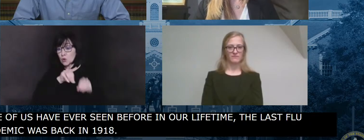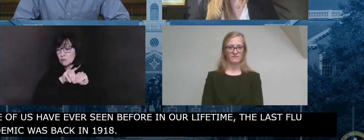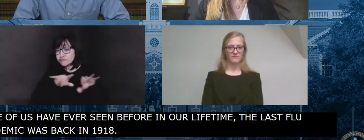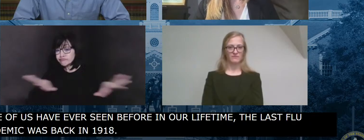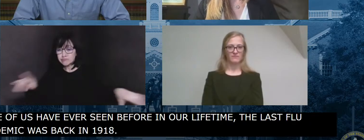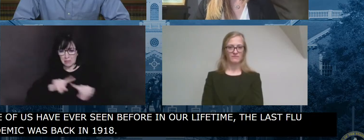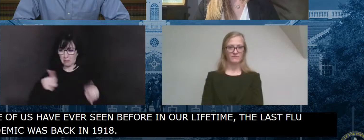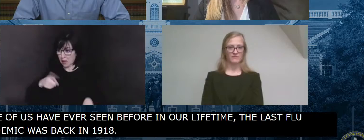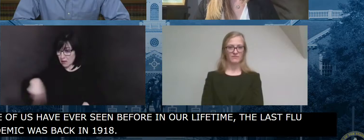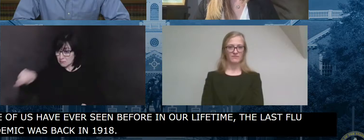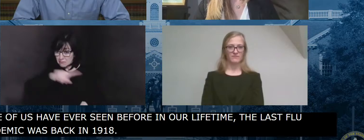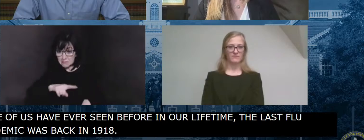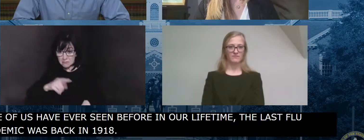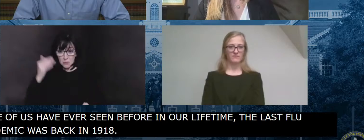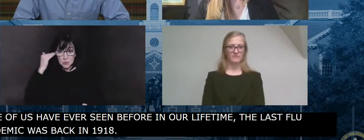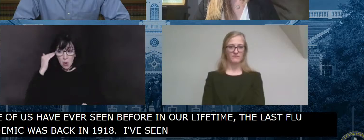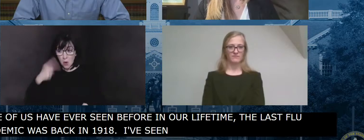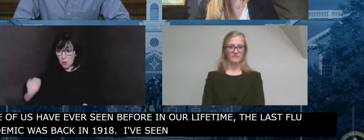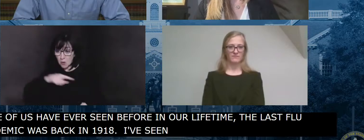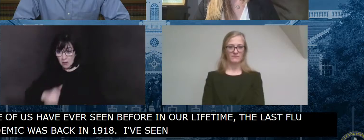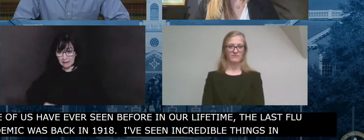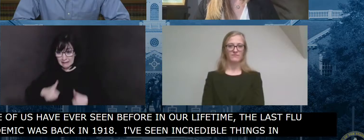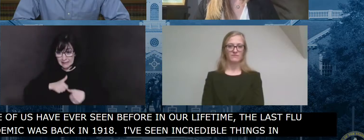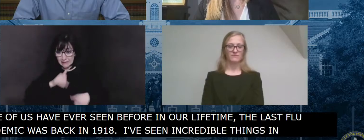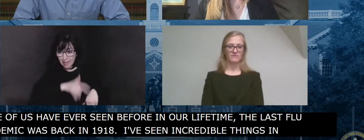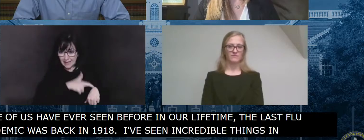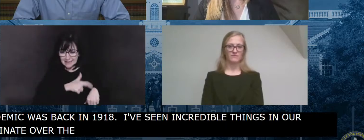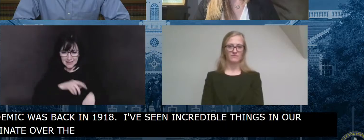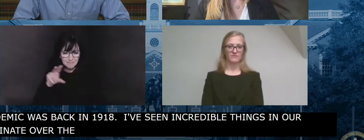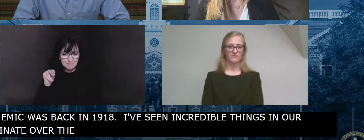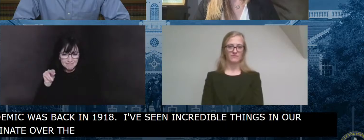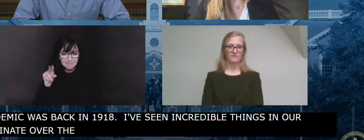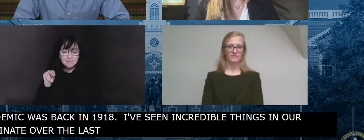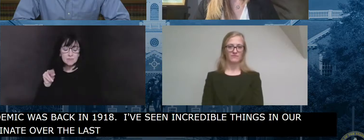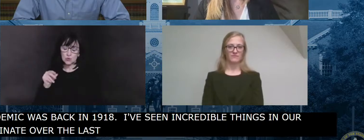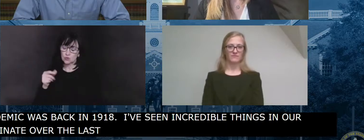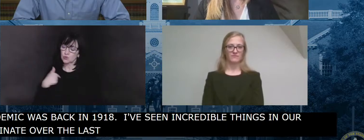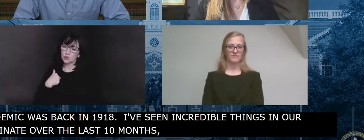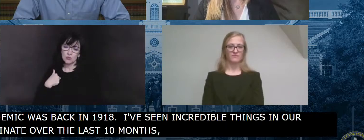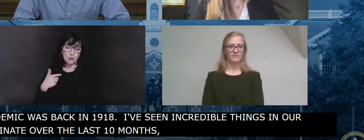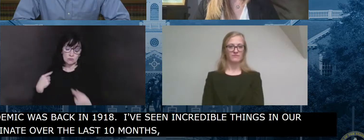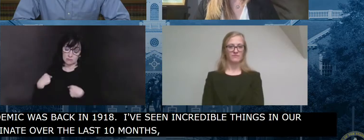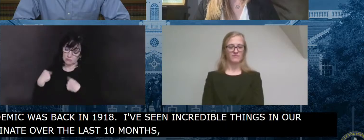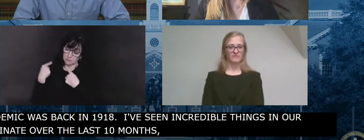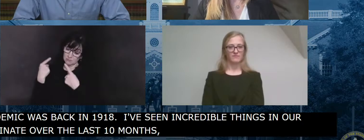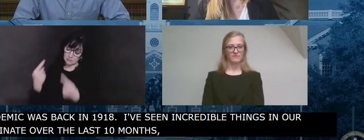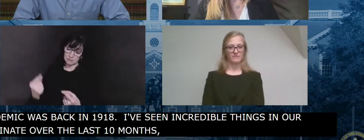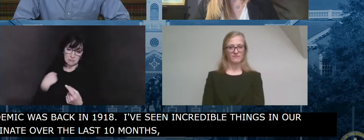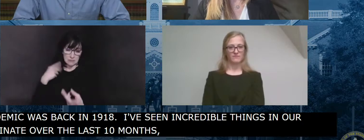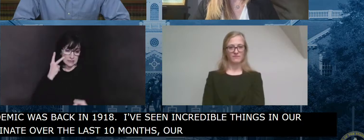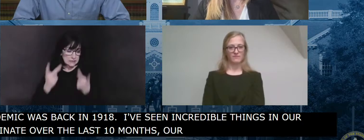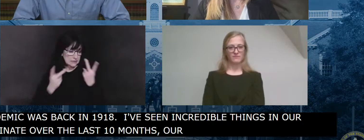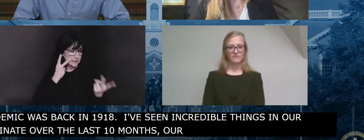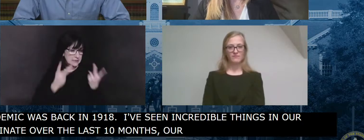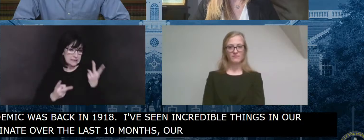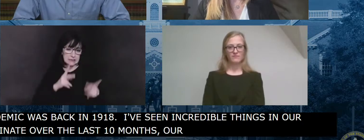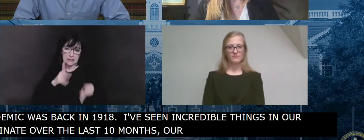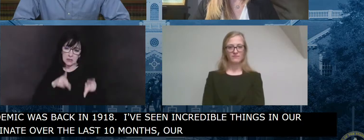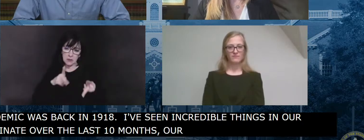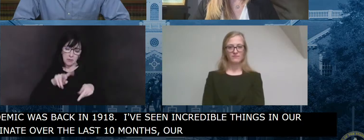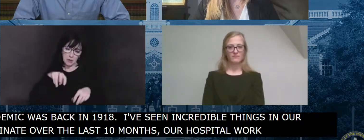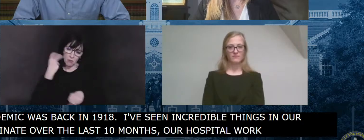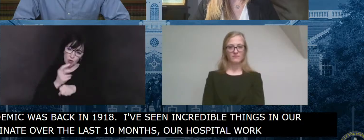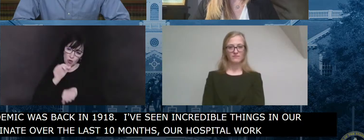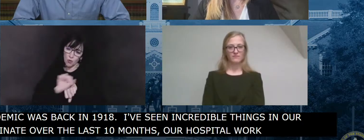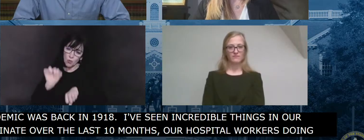10 months. Our hospital workers just doing incredible work, treating the sick and those with severe COVID-19. Our Division of Public